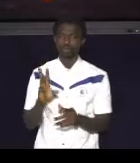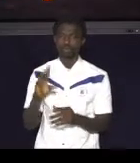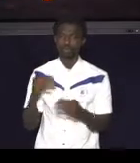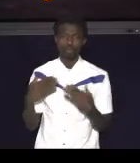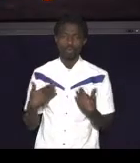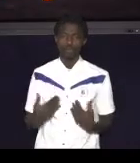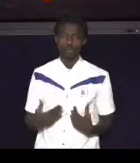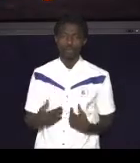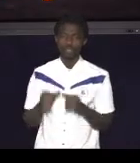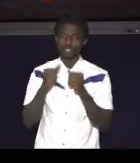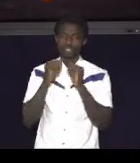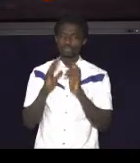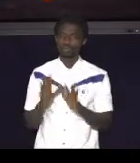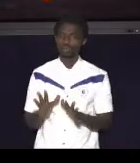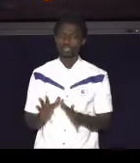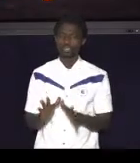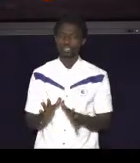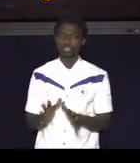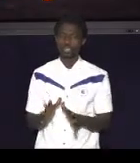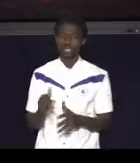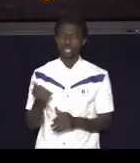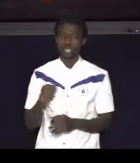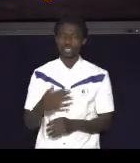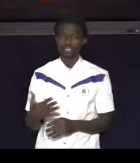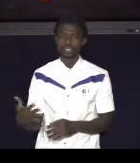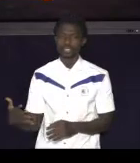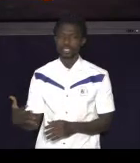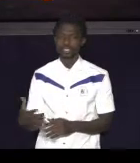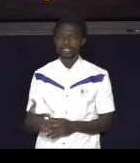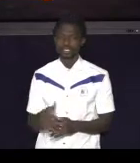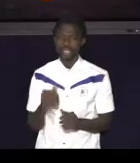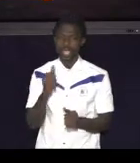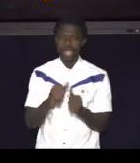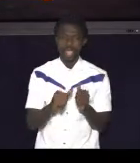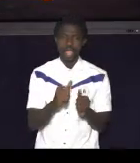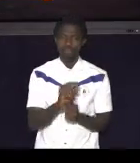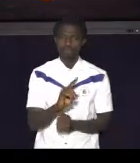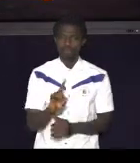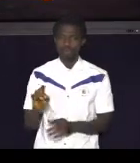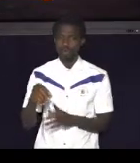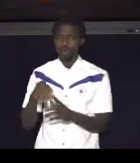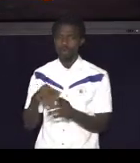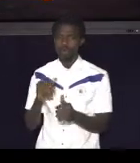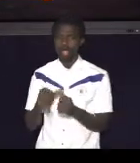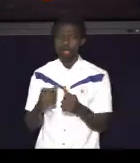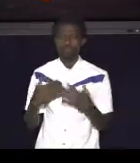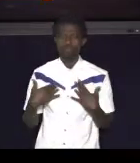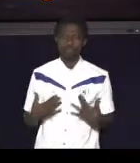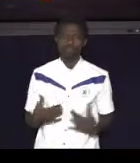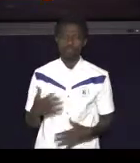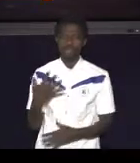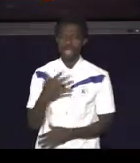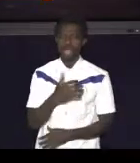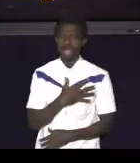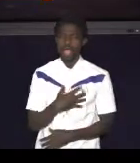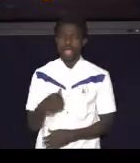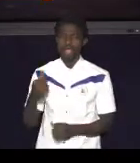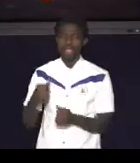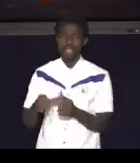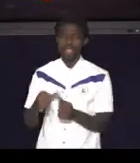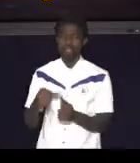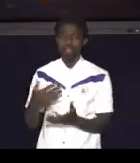nobody, nothing, anything, everyone or everybody, and